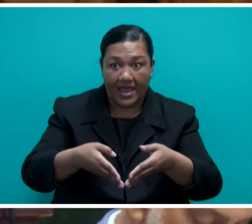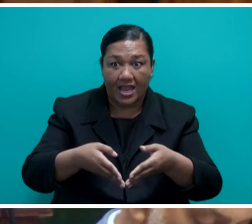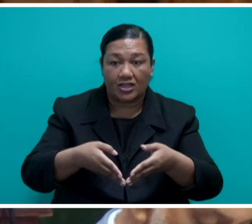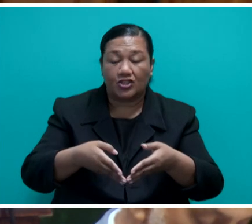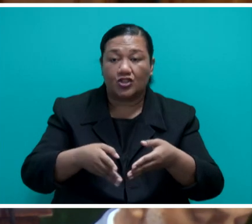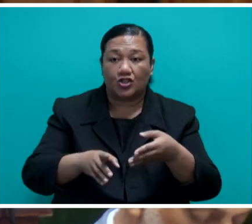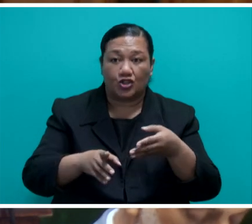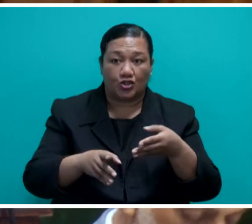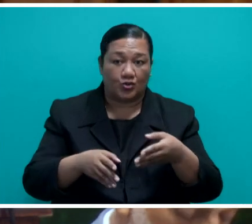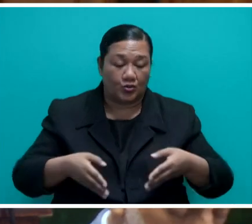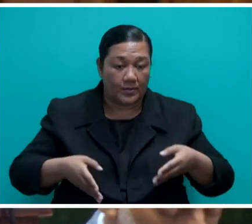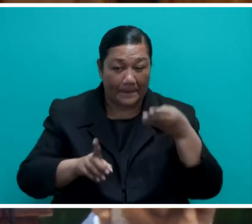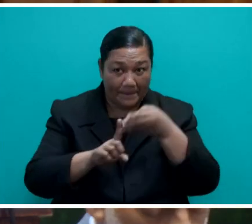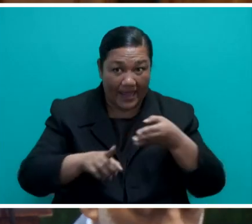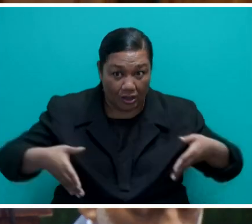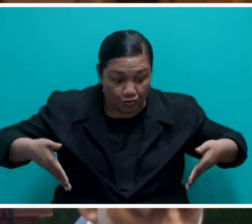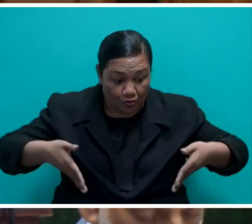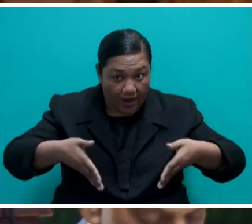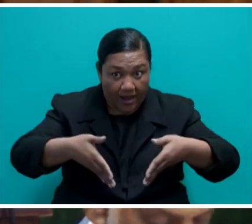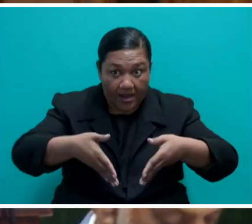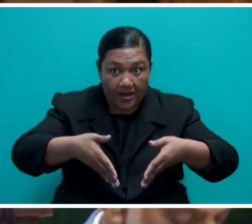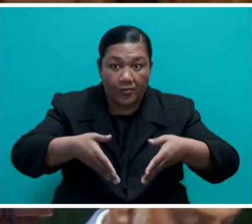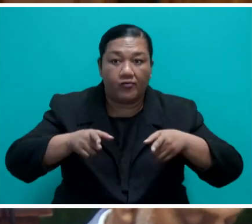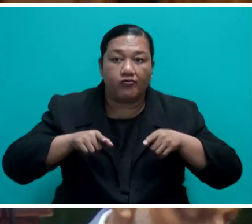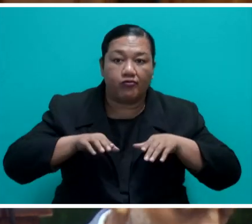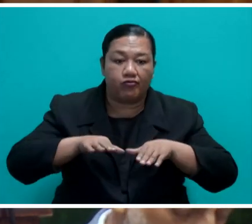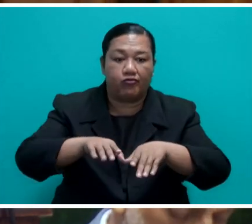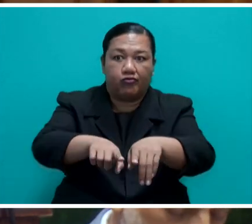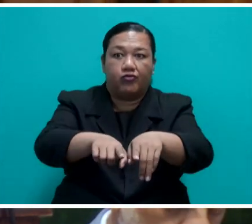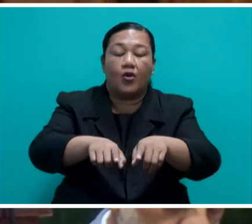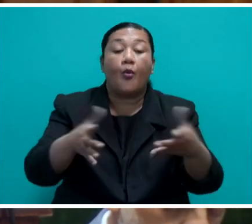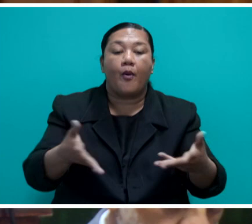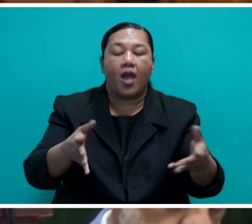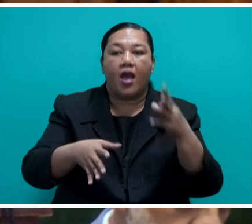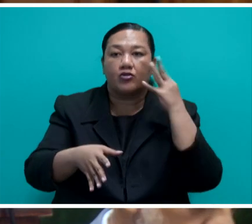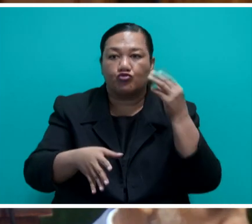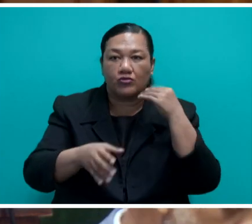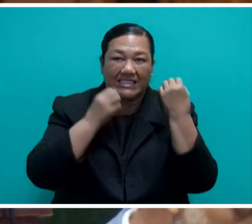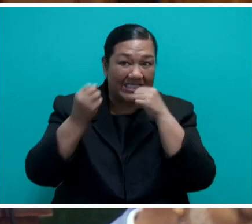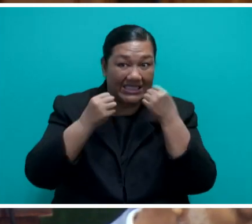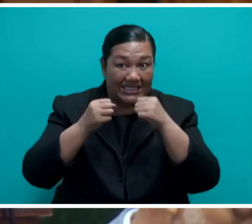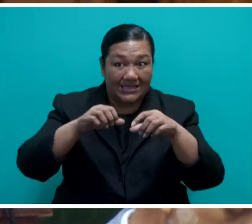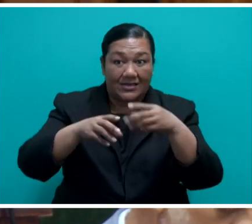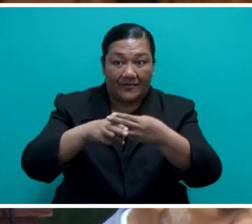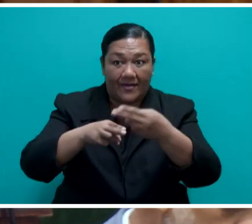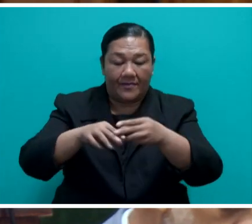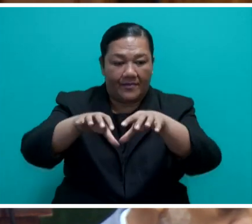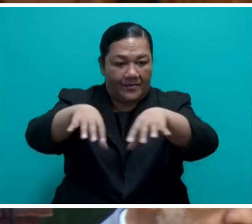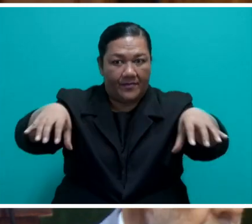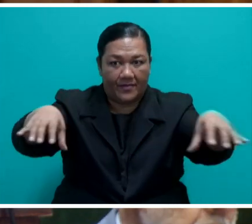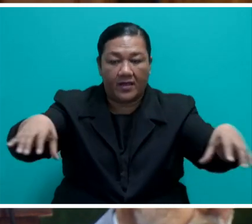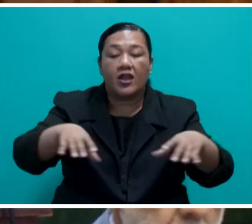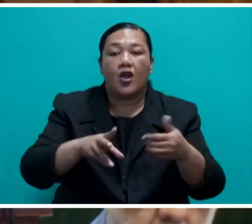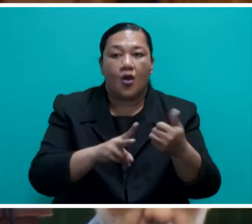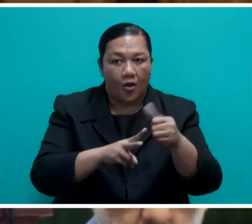growing areas are maintained. Ministry machines are currently being utilized to upgrade farm access roads and to